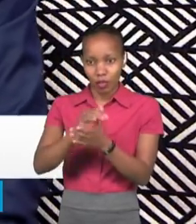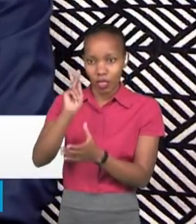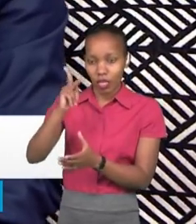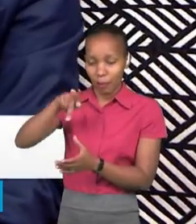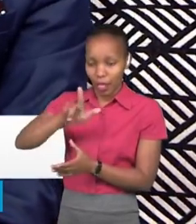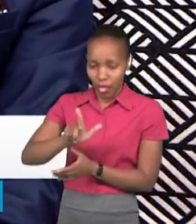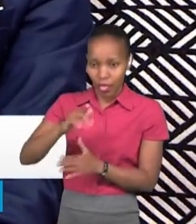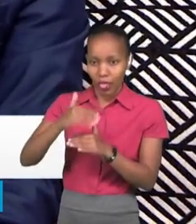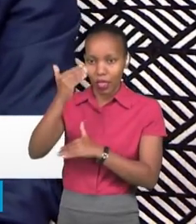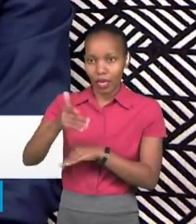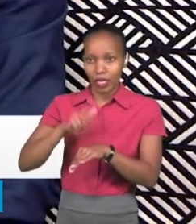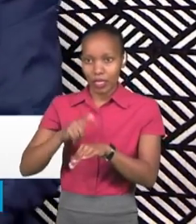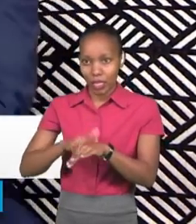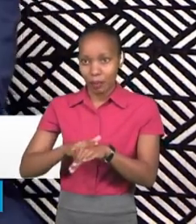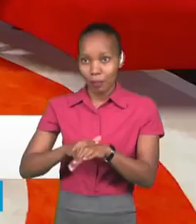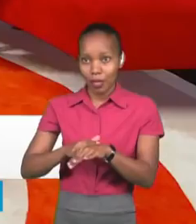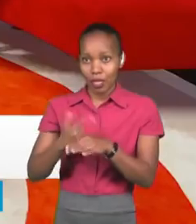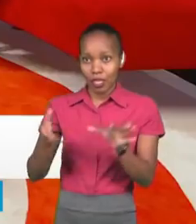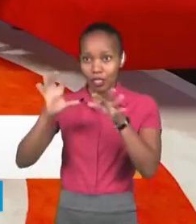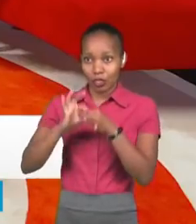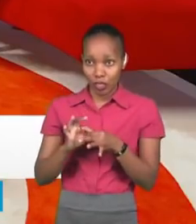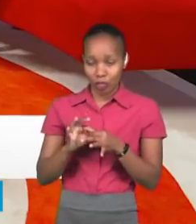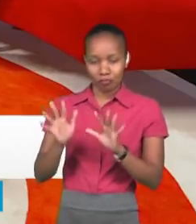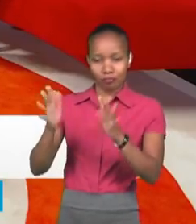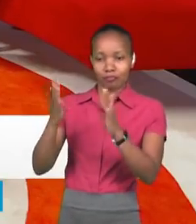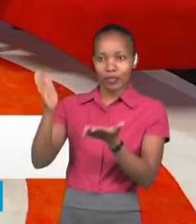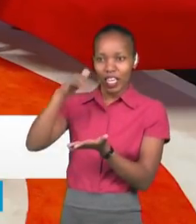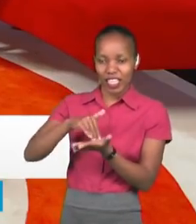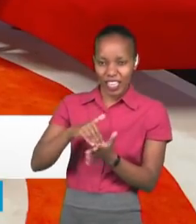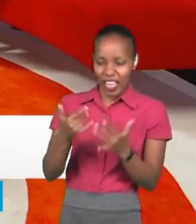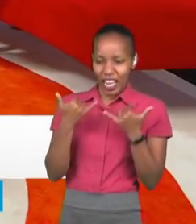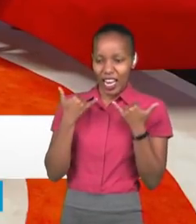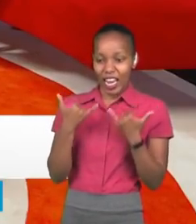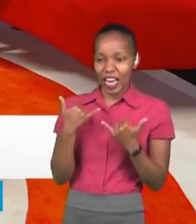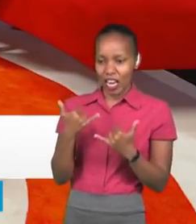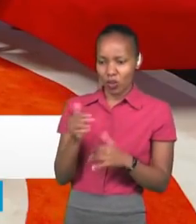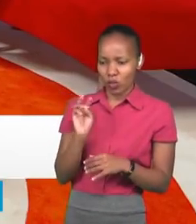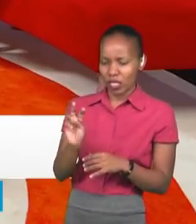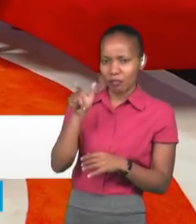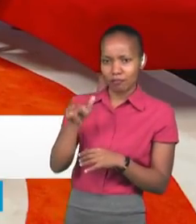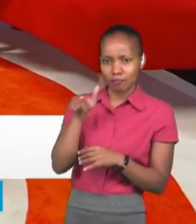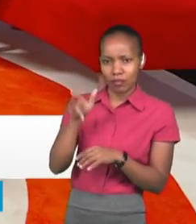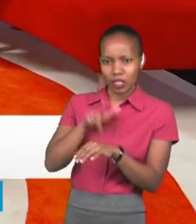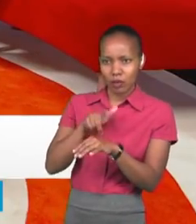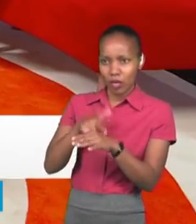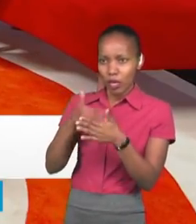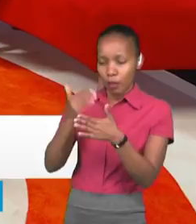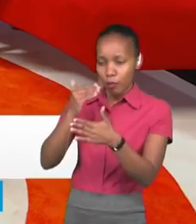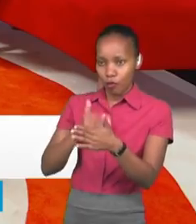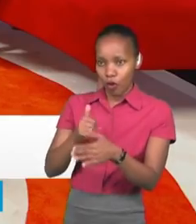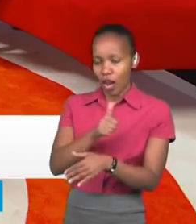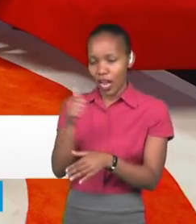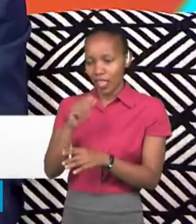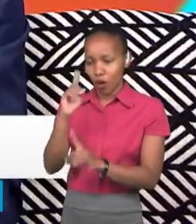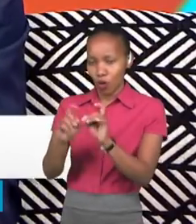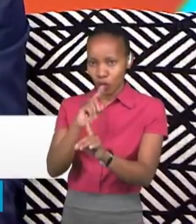here. Of course, guys, so your new bus. Congrats again for the new bus. Thank you. But thank looking you, at thank this you. Season, just to sum it up before now we go to other